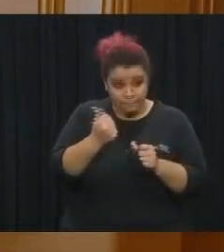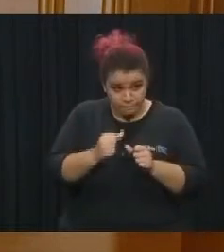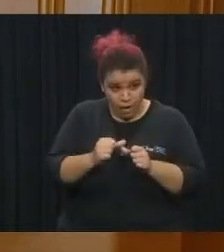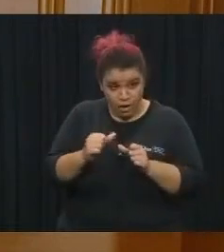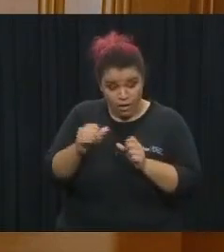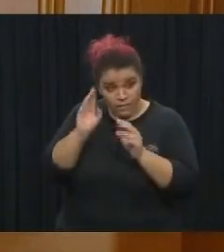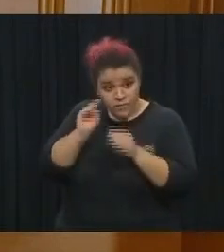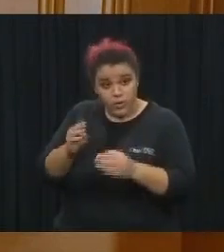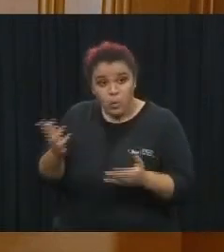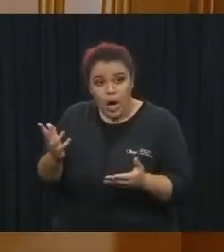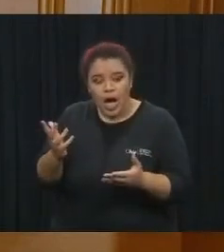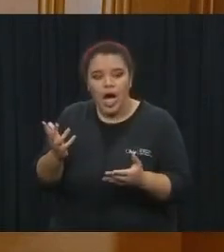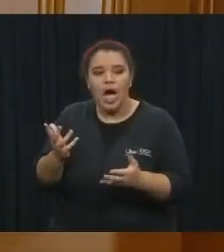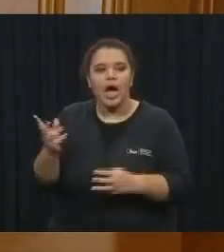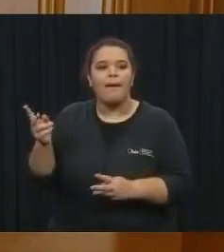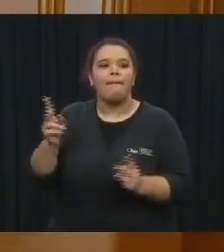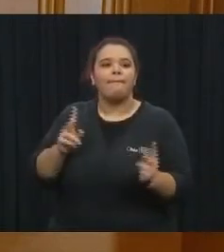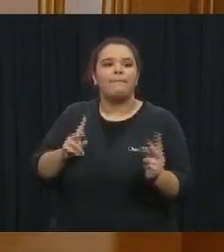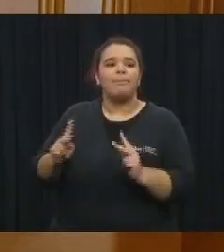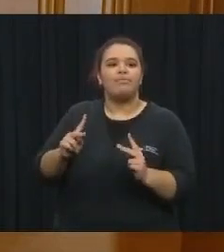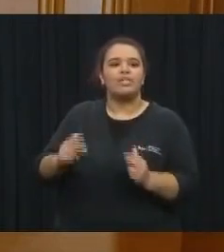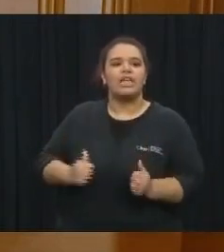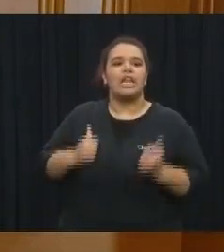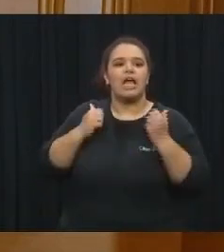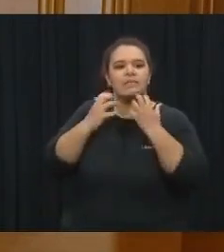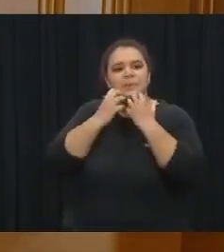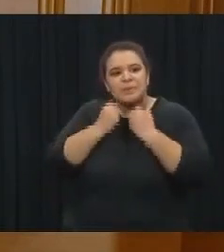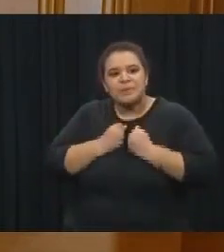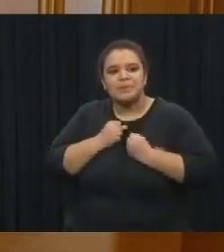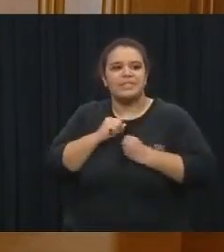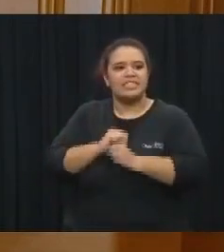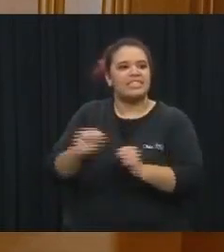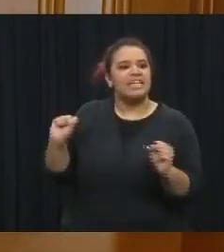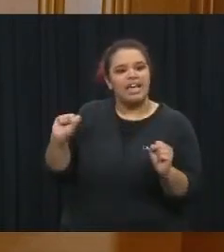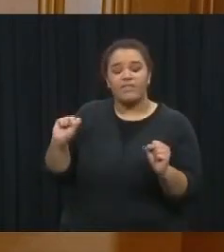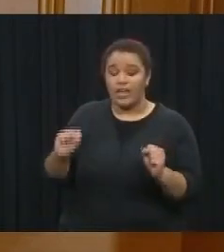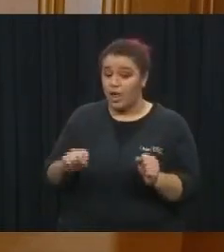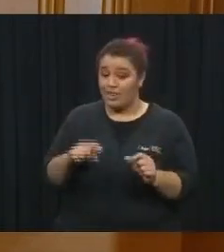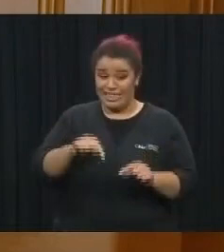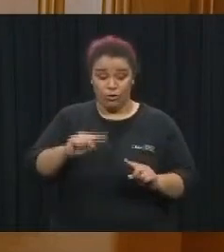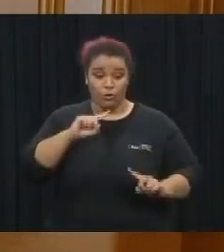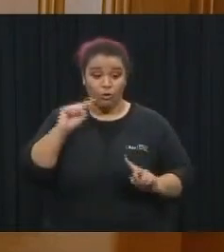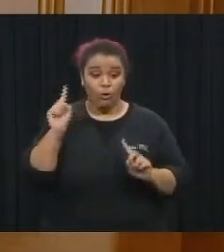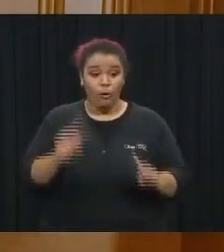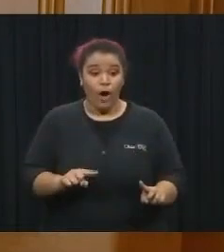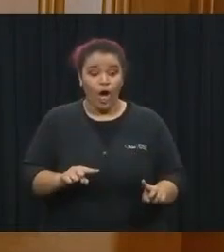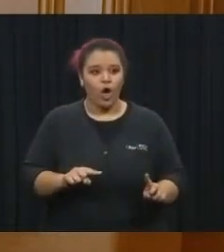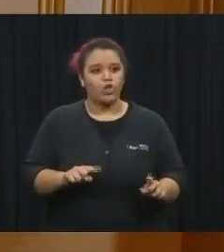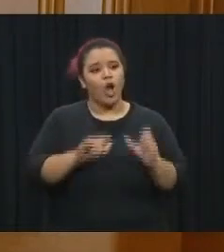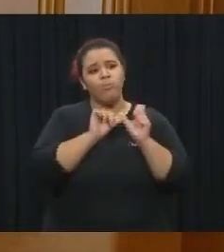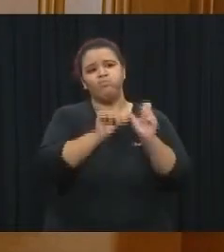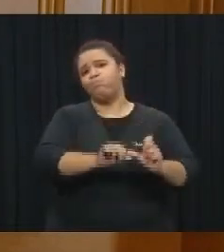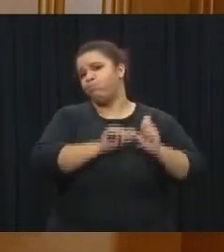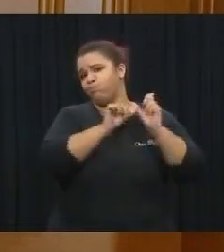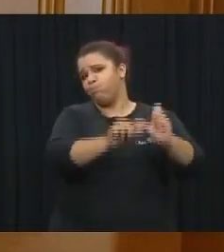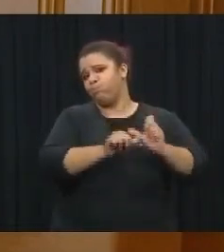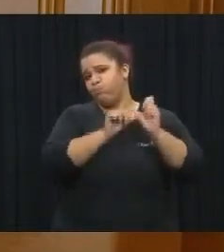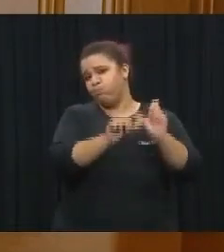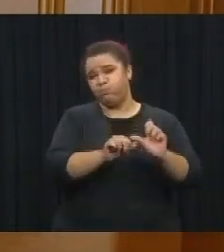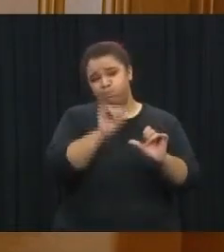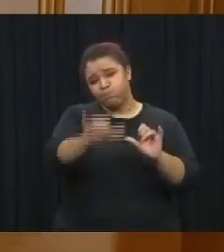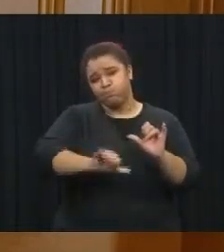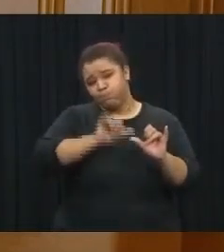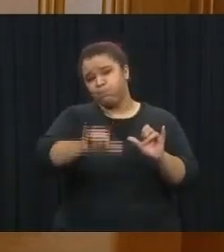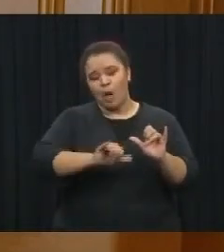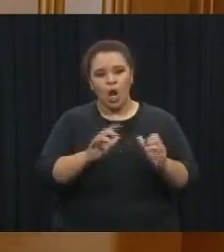these orders on 1 second longer than we have to. We want to move forward. We want to let everybody live their lives. We want to